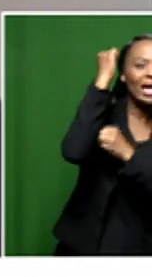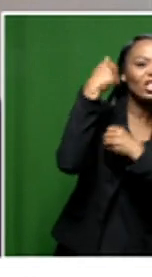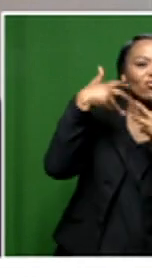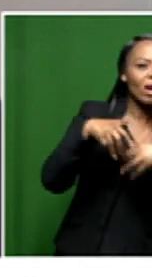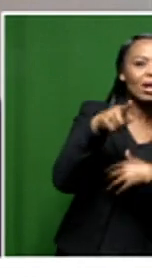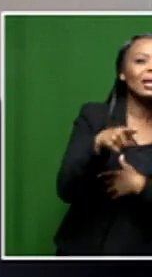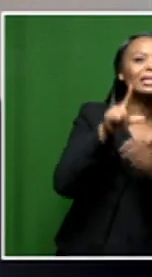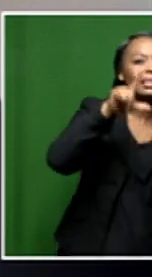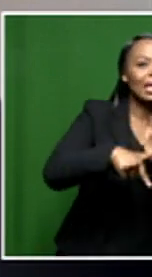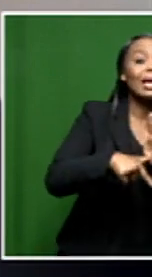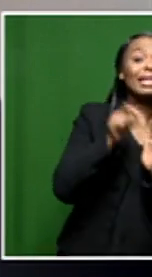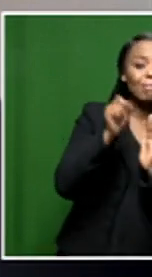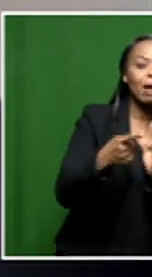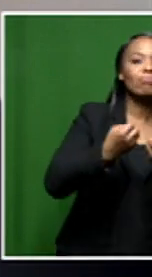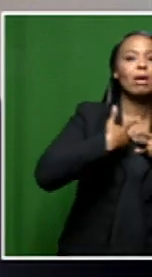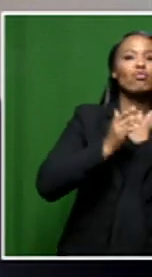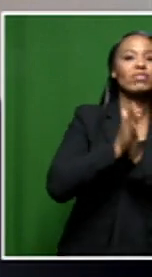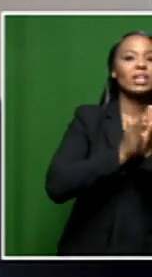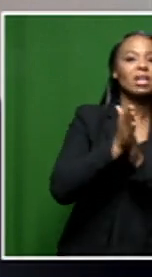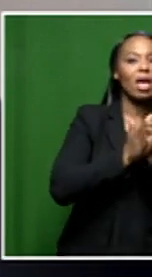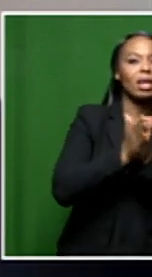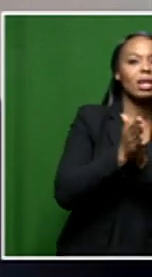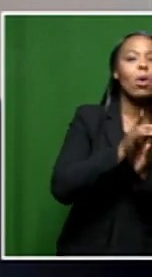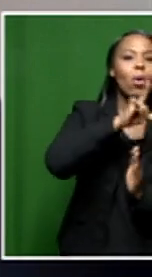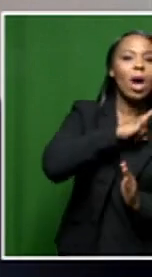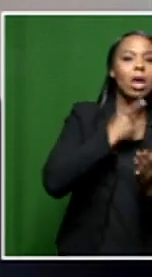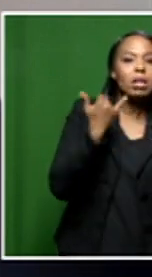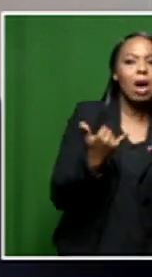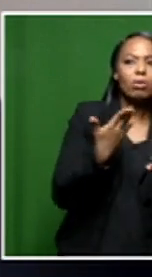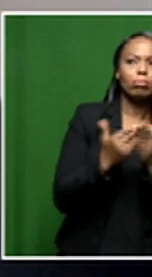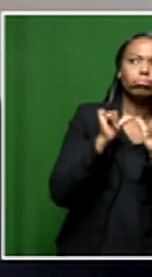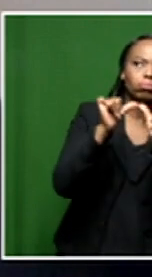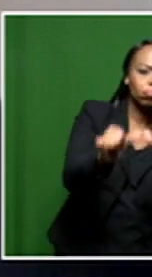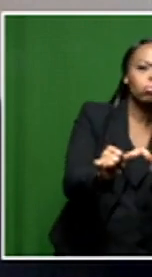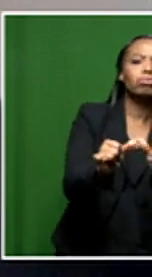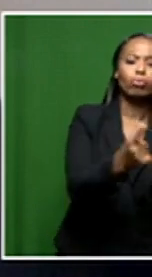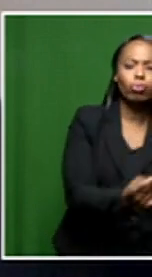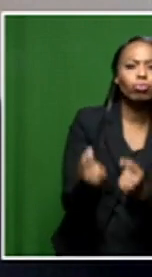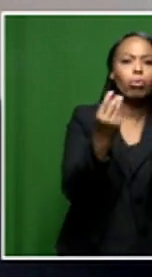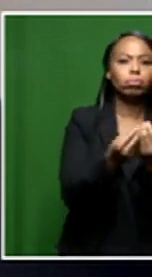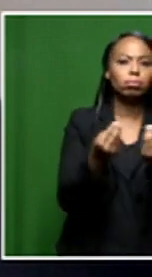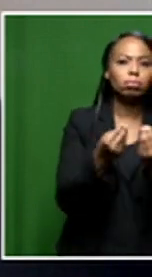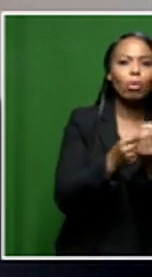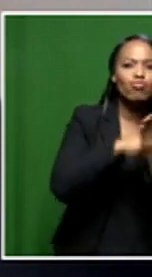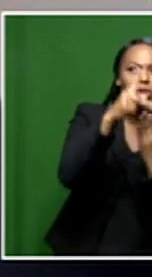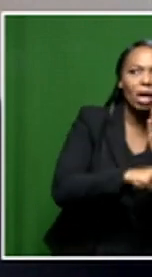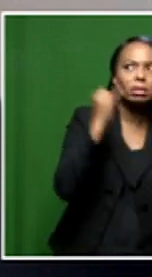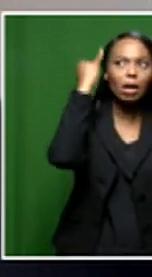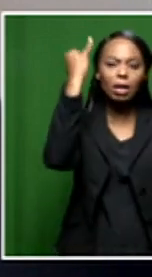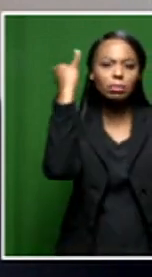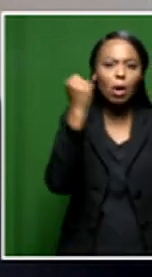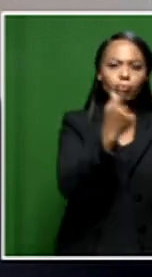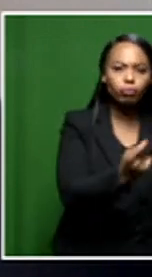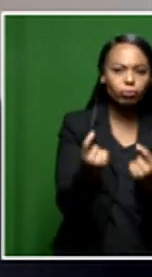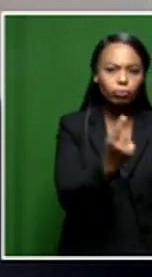been very motivating for me, and it's allowed me to actually now want to continue in the line of engineering product development, as